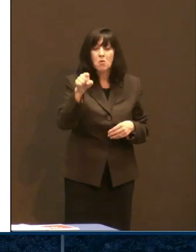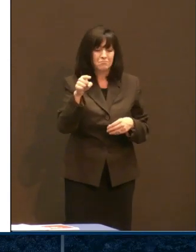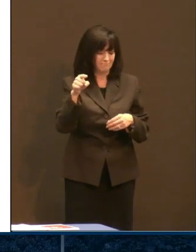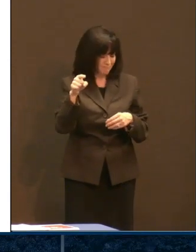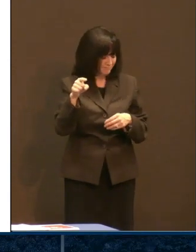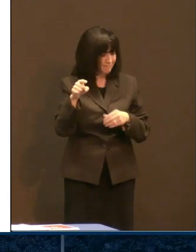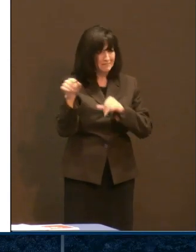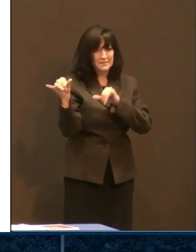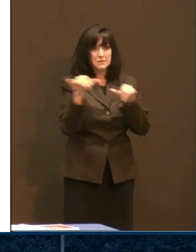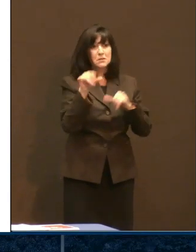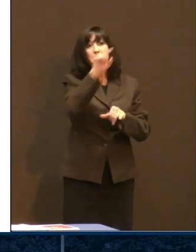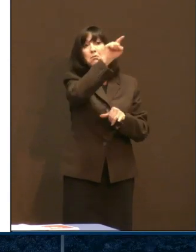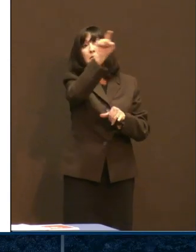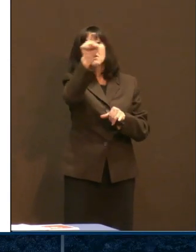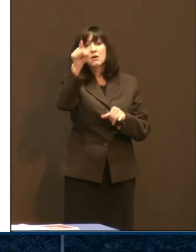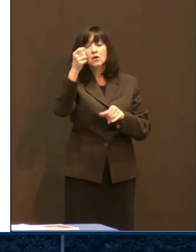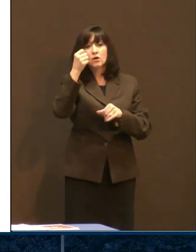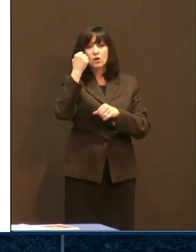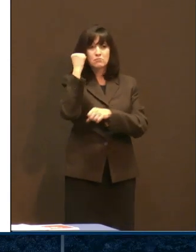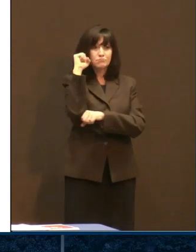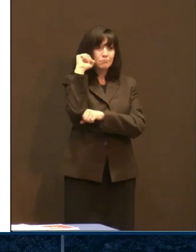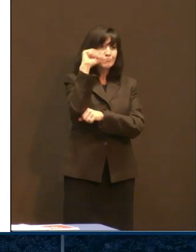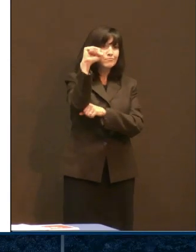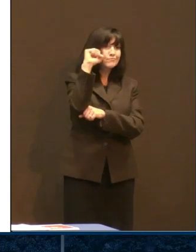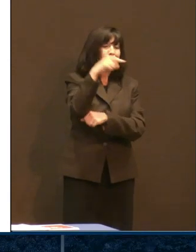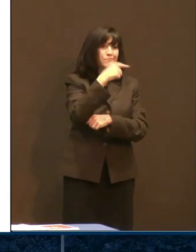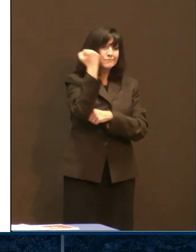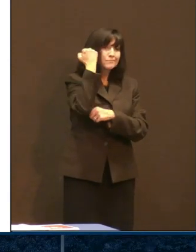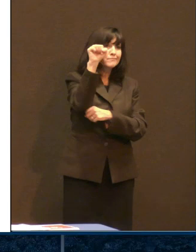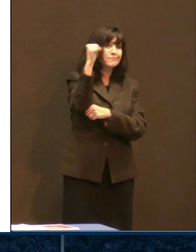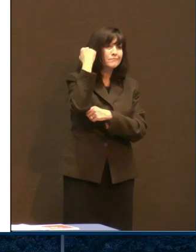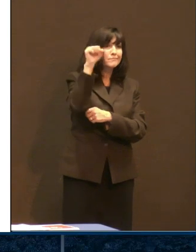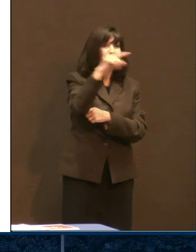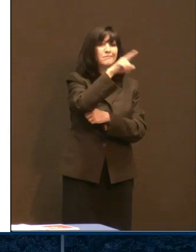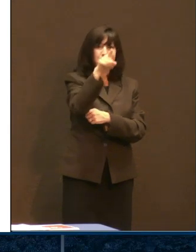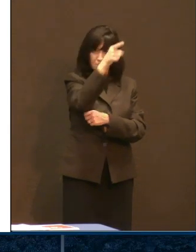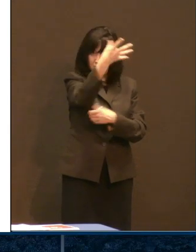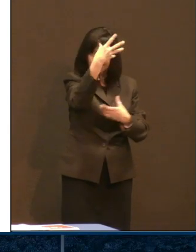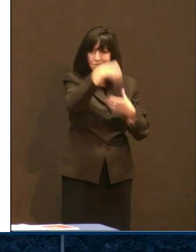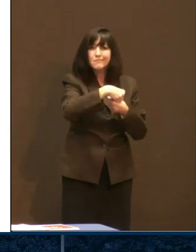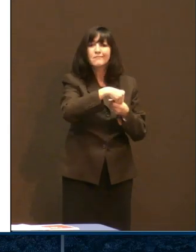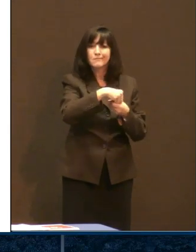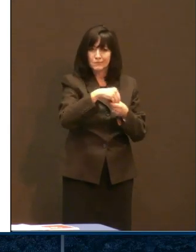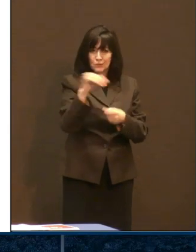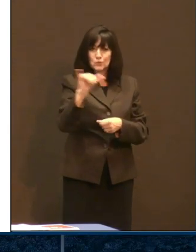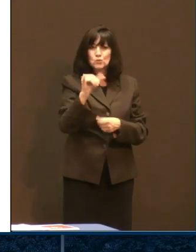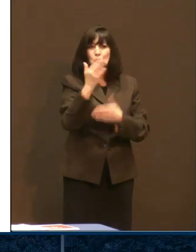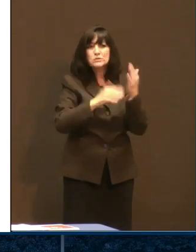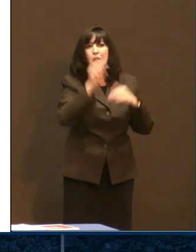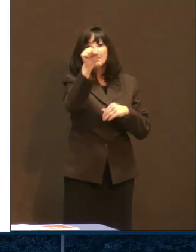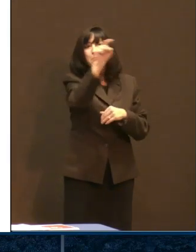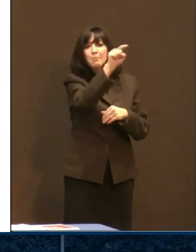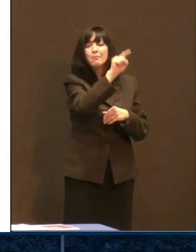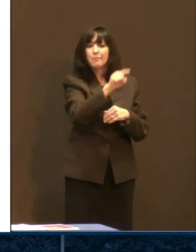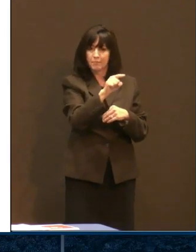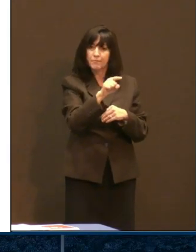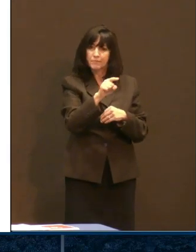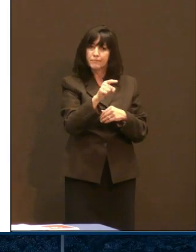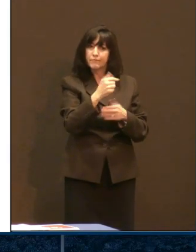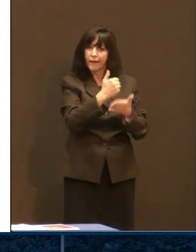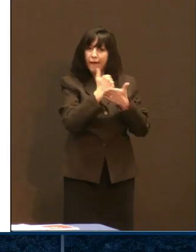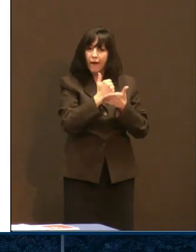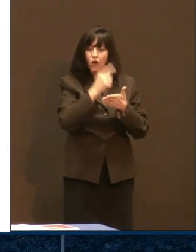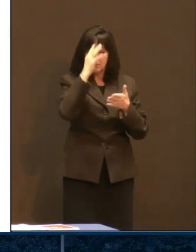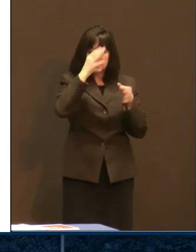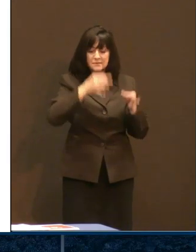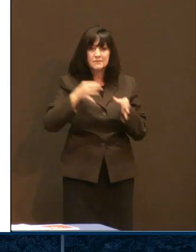that this is the United States of America, and all the rest of it. And then my job is every now and then to sift